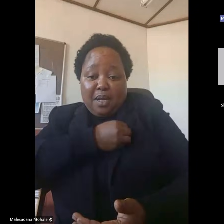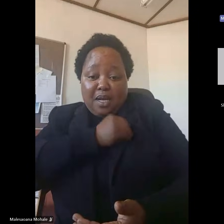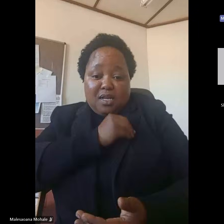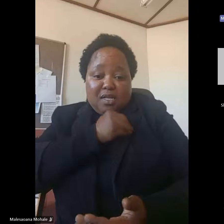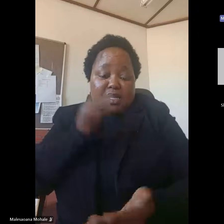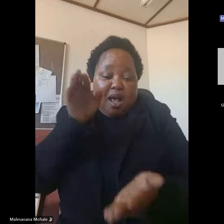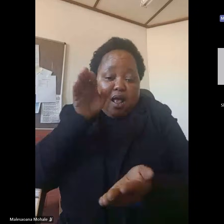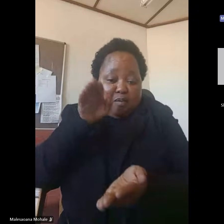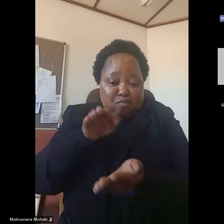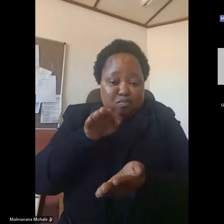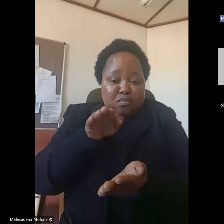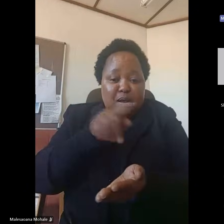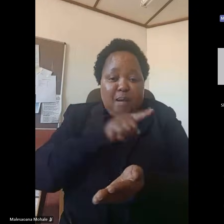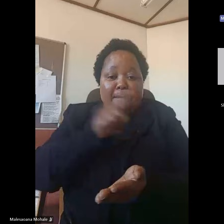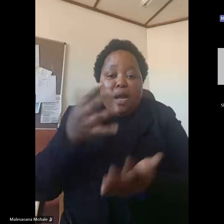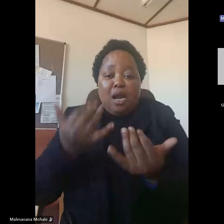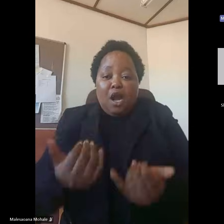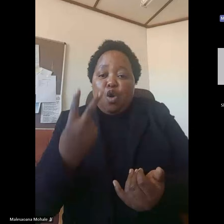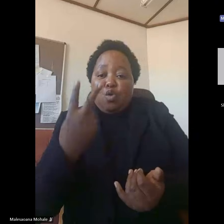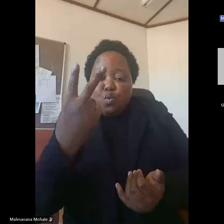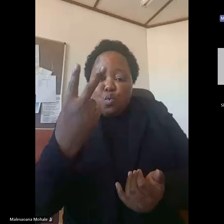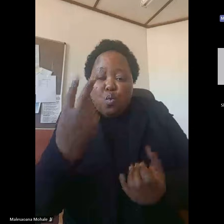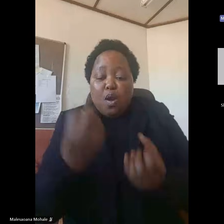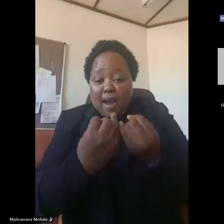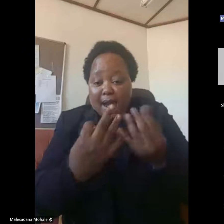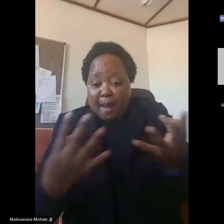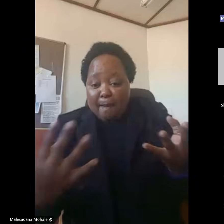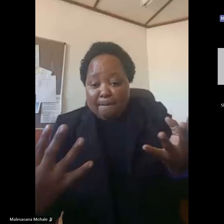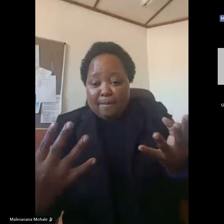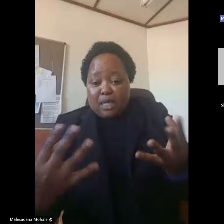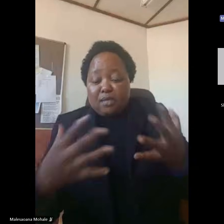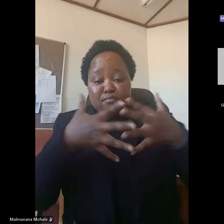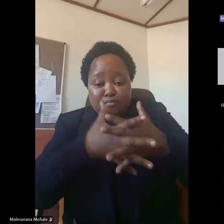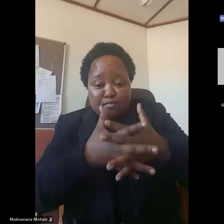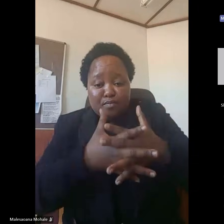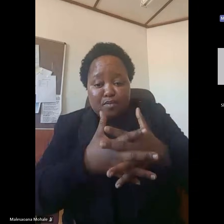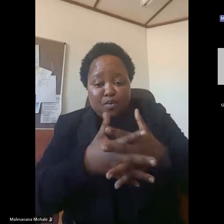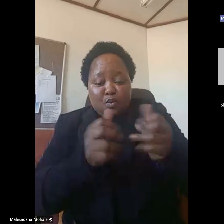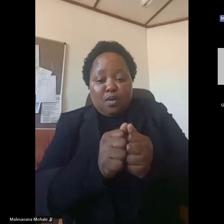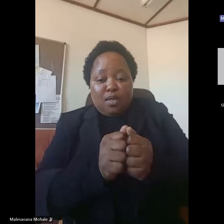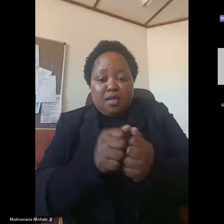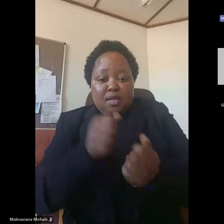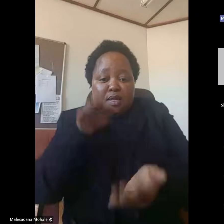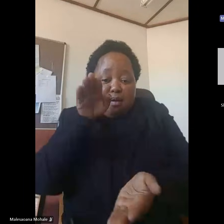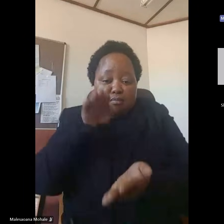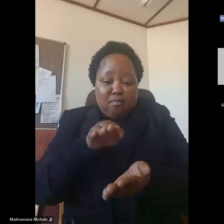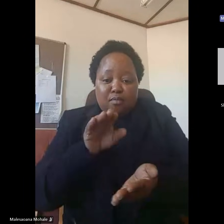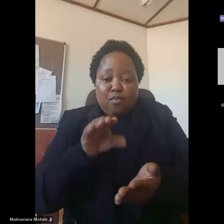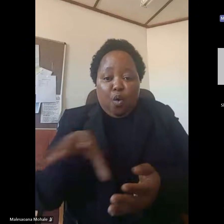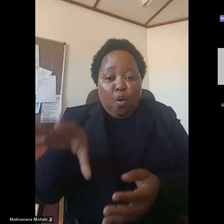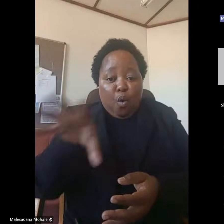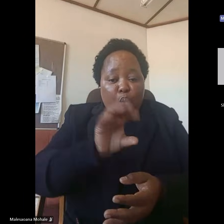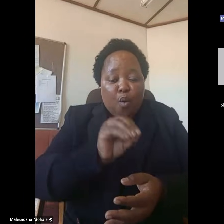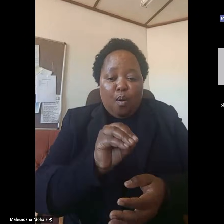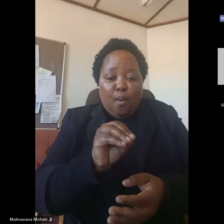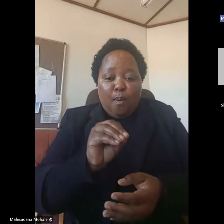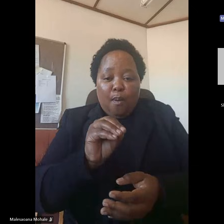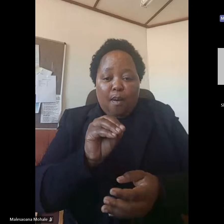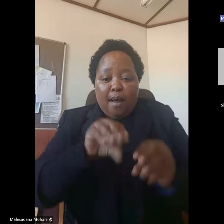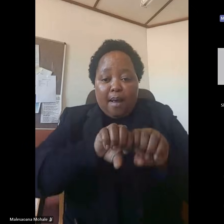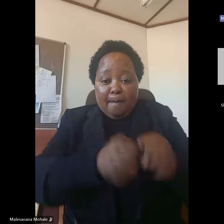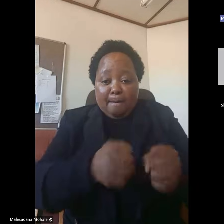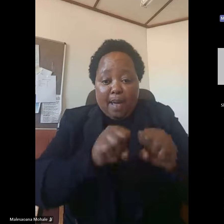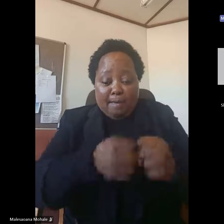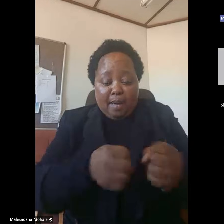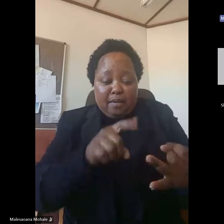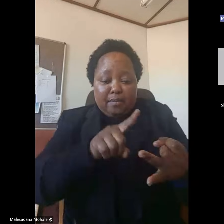and the two numbers that make that sum is impairment and social barriers. So we can